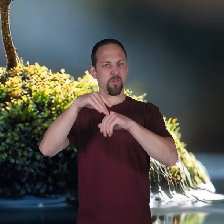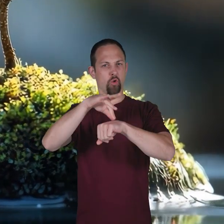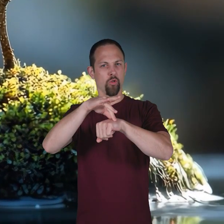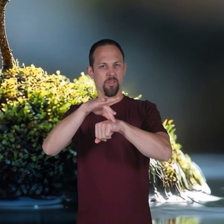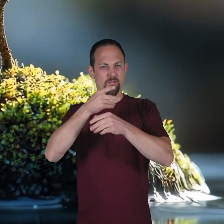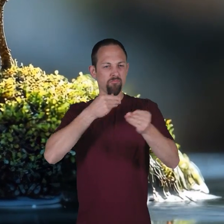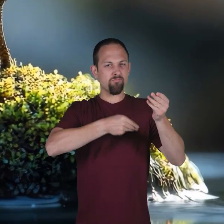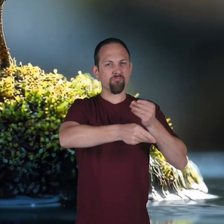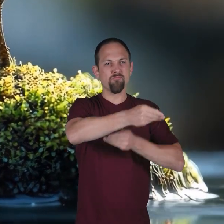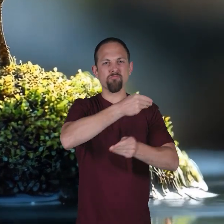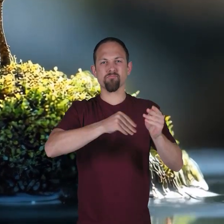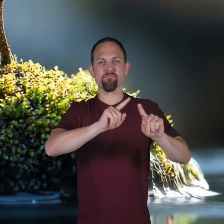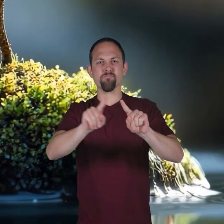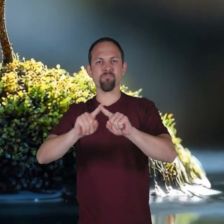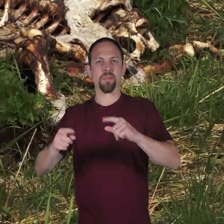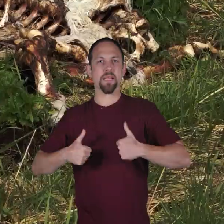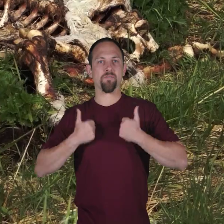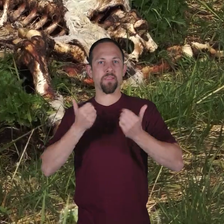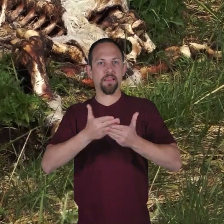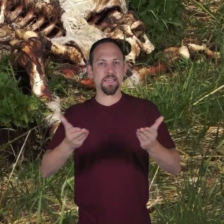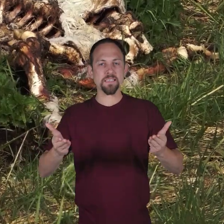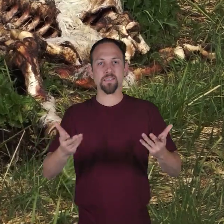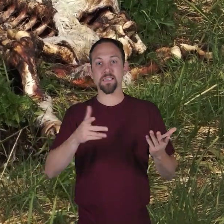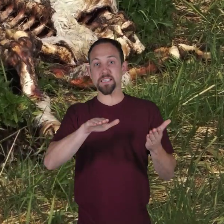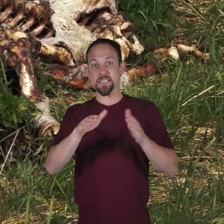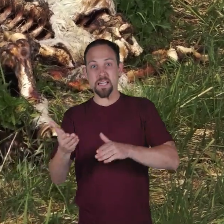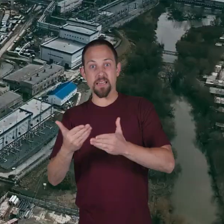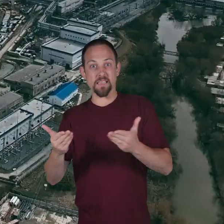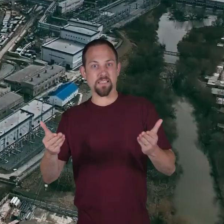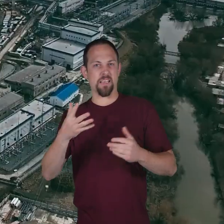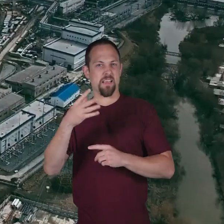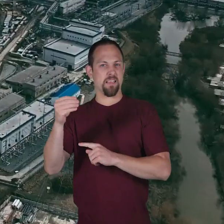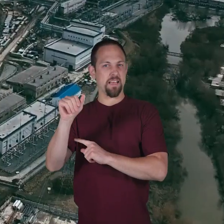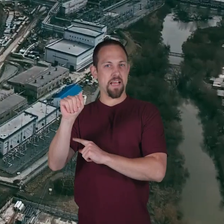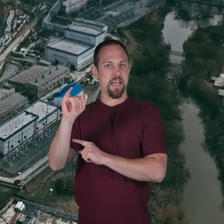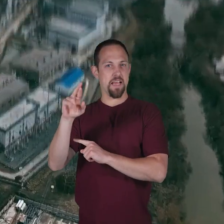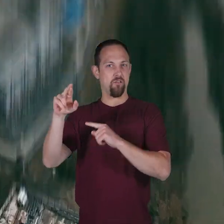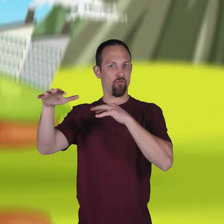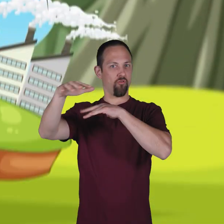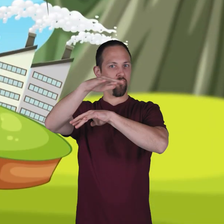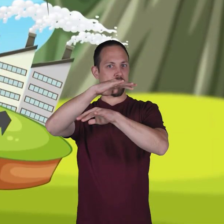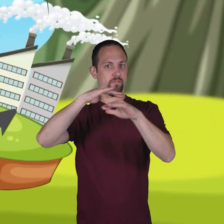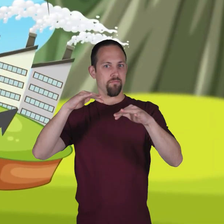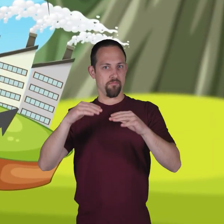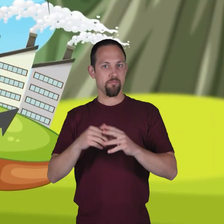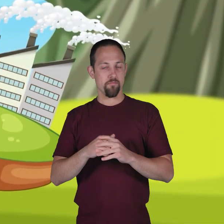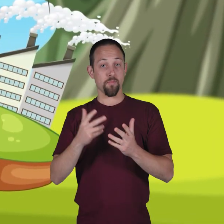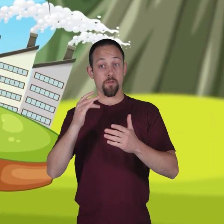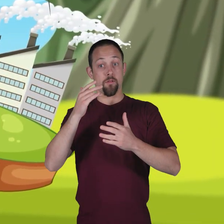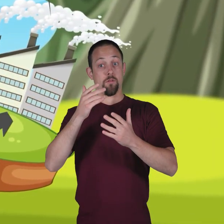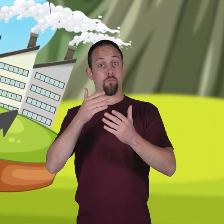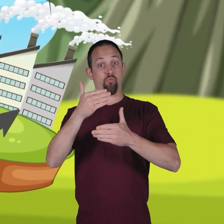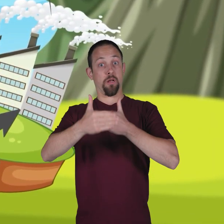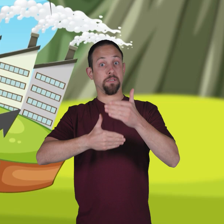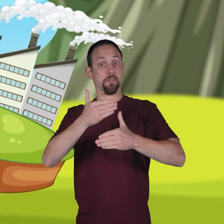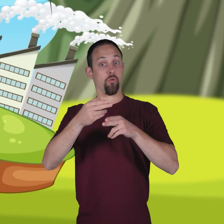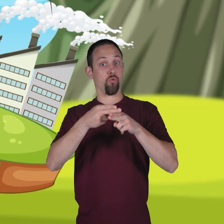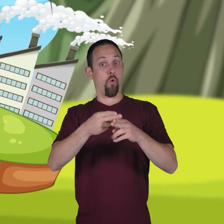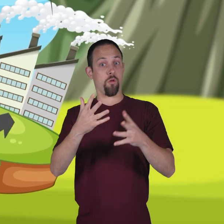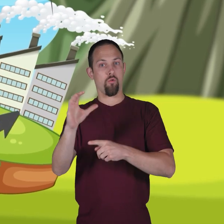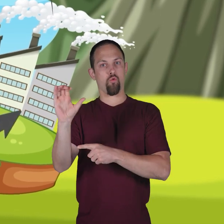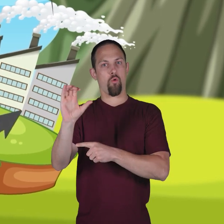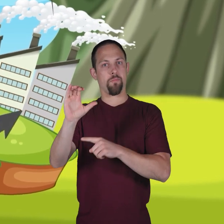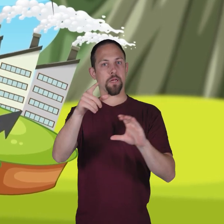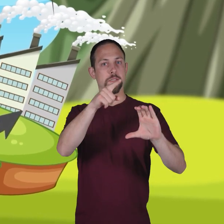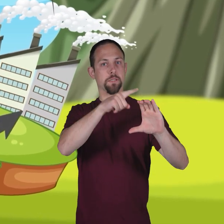exchanged between living things dead things and the air through a process called the